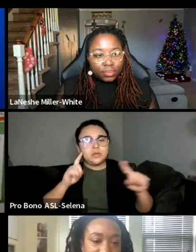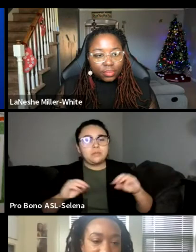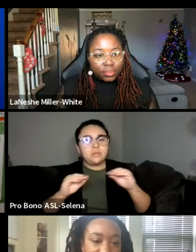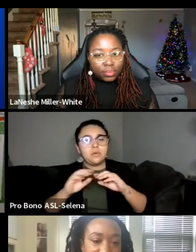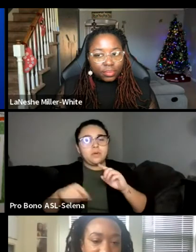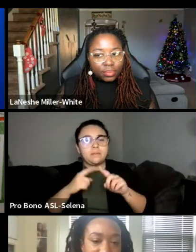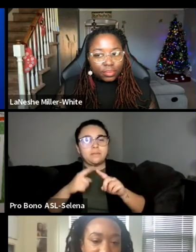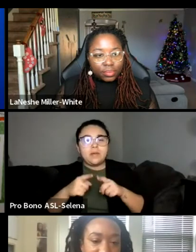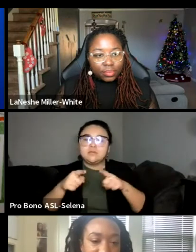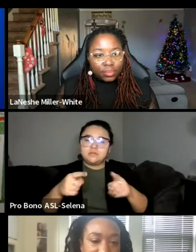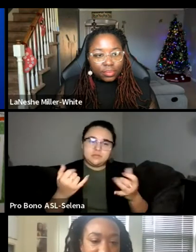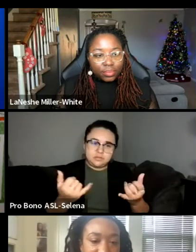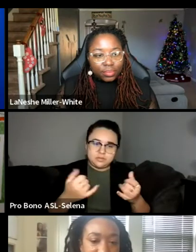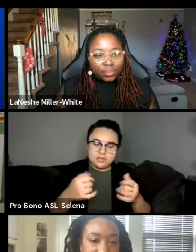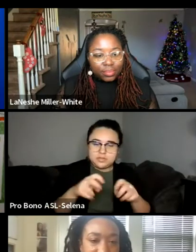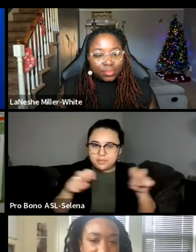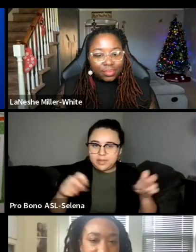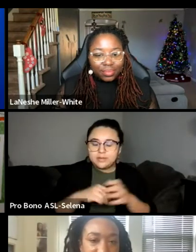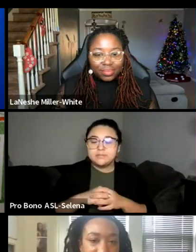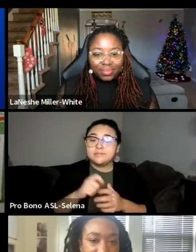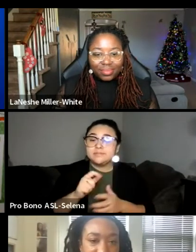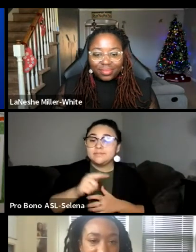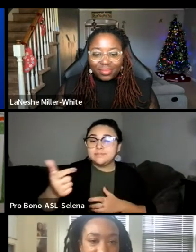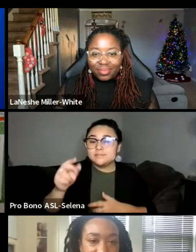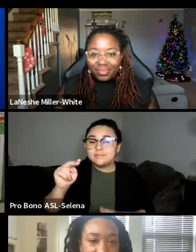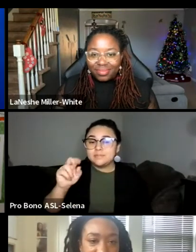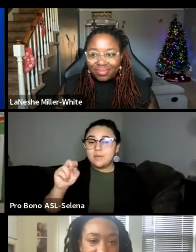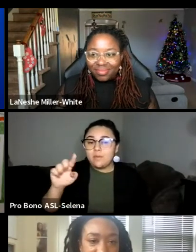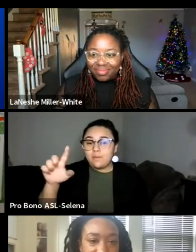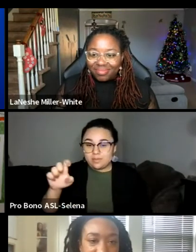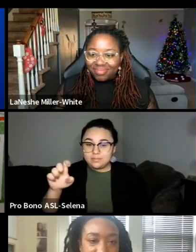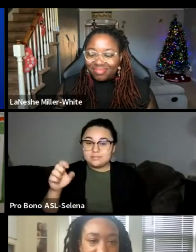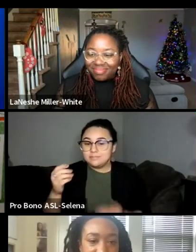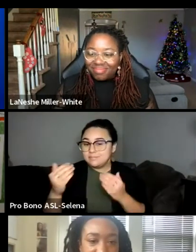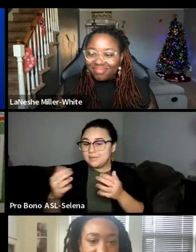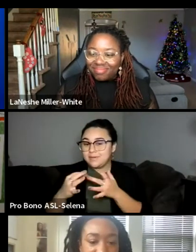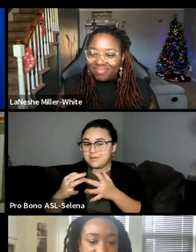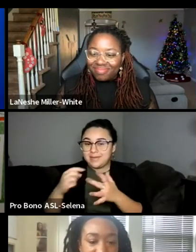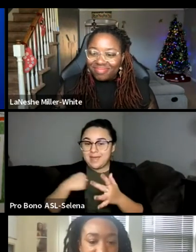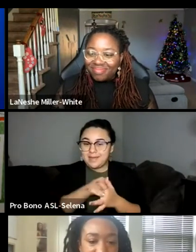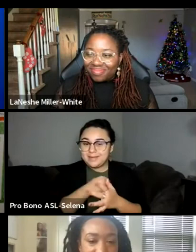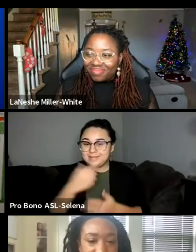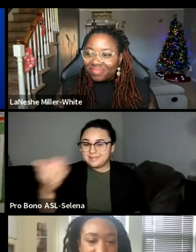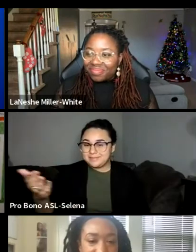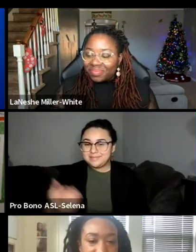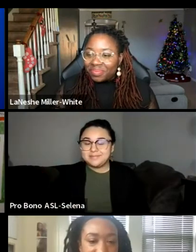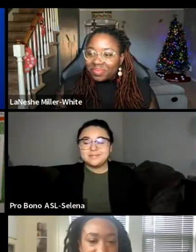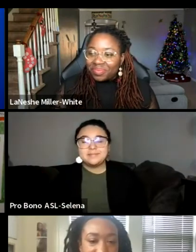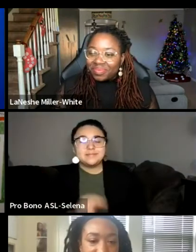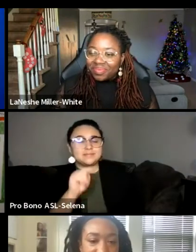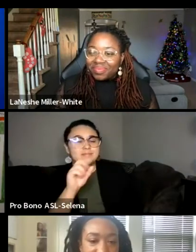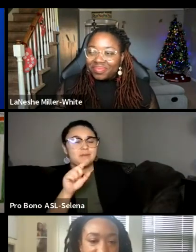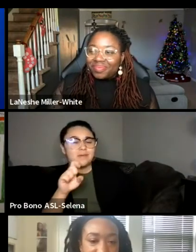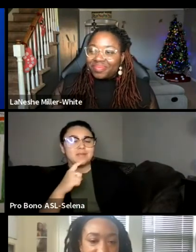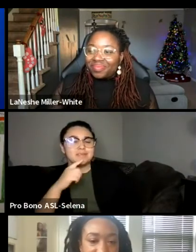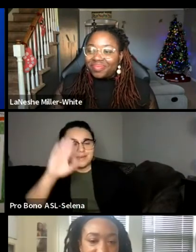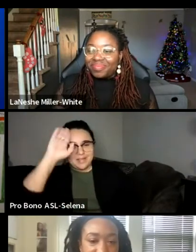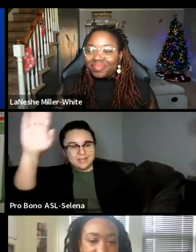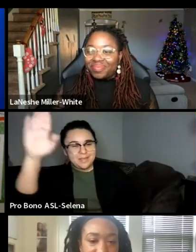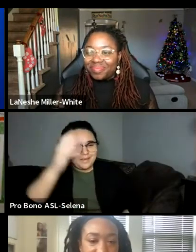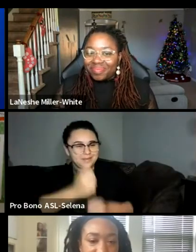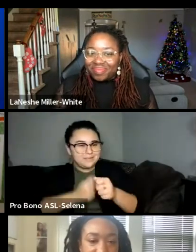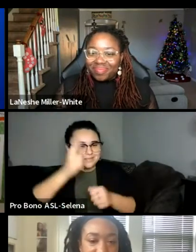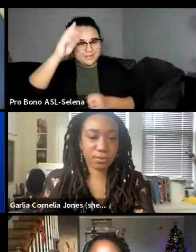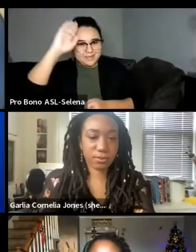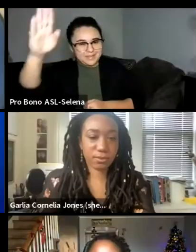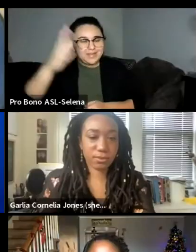we would love to pass the space over to you, Noelle, to guide us. Thank you so much. Hello. Hello,